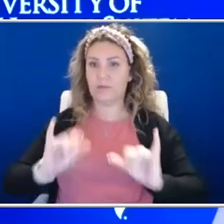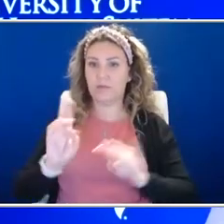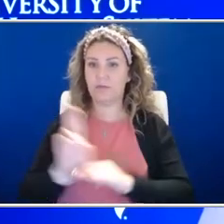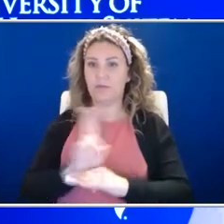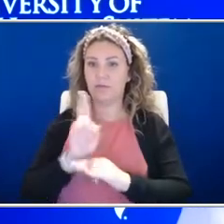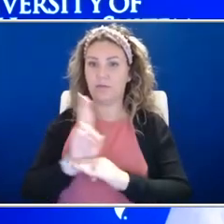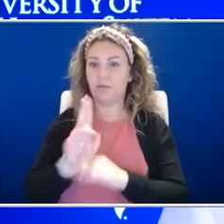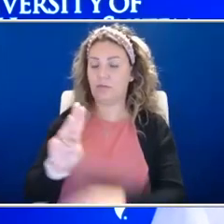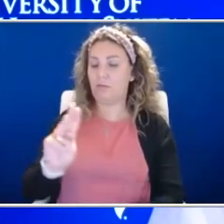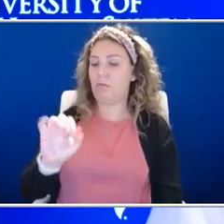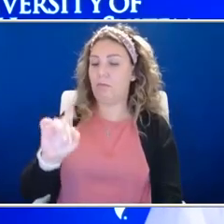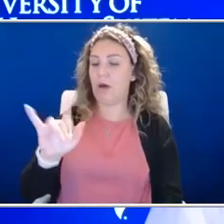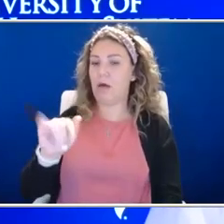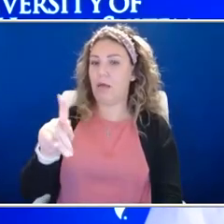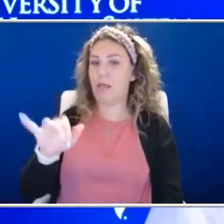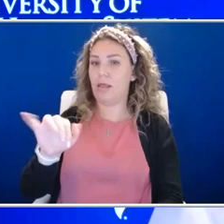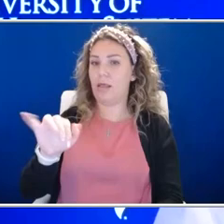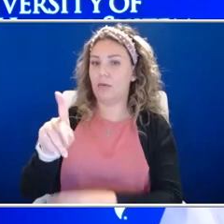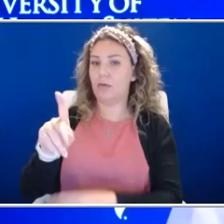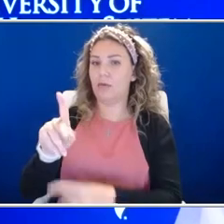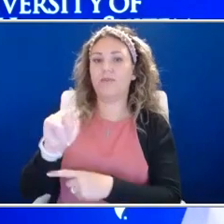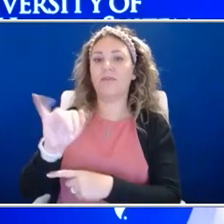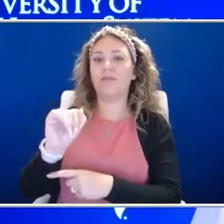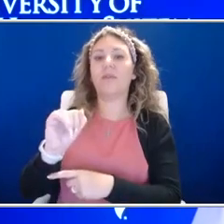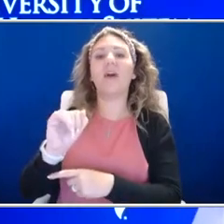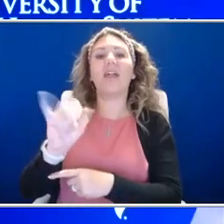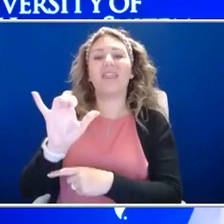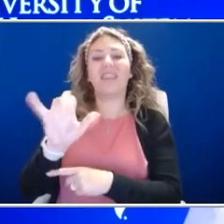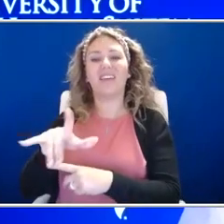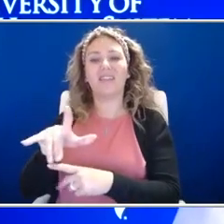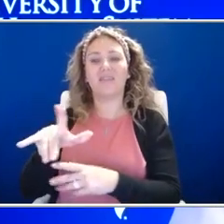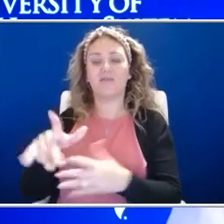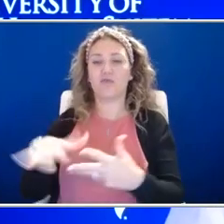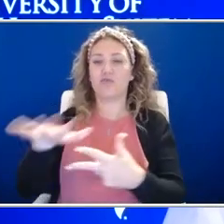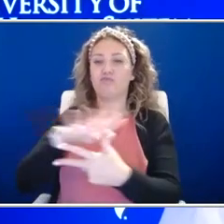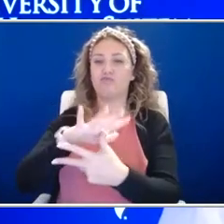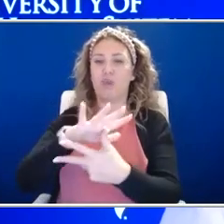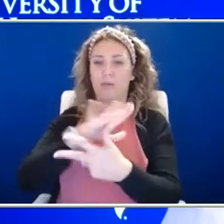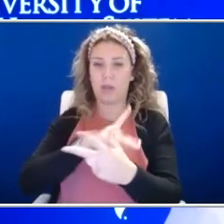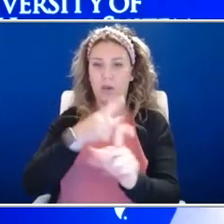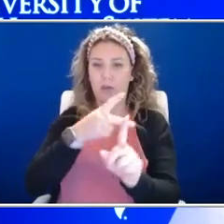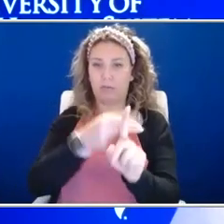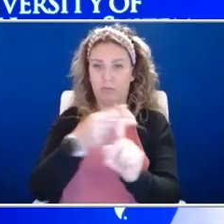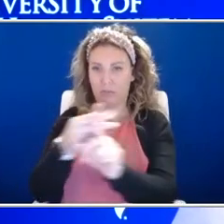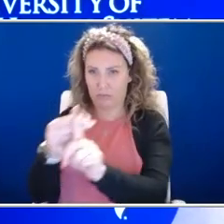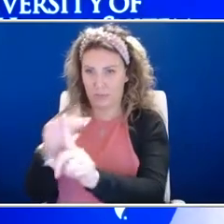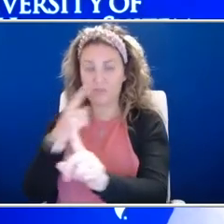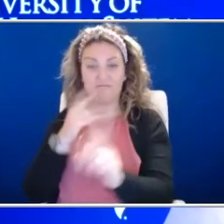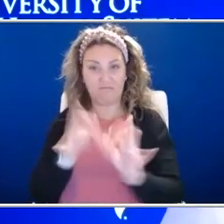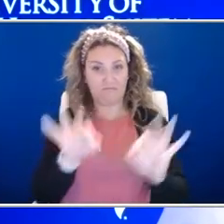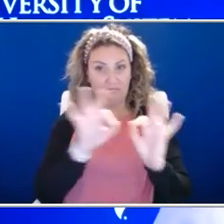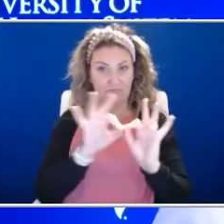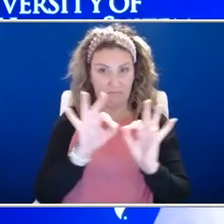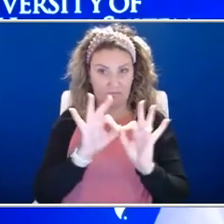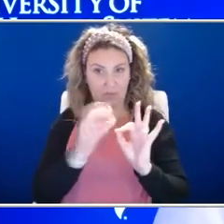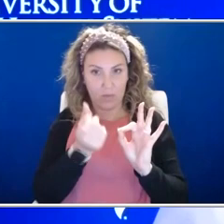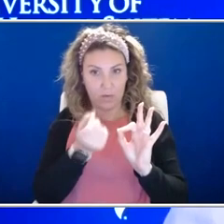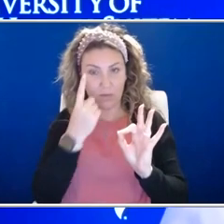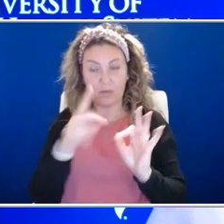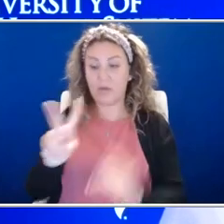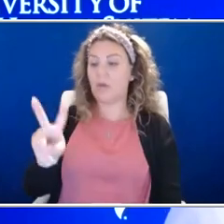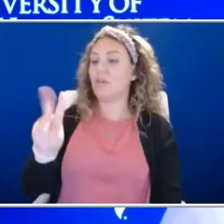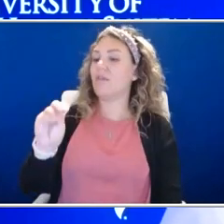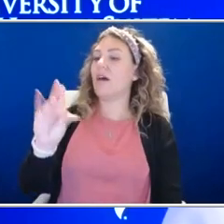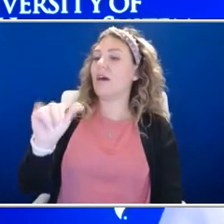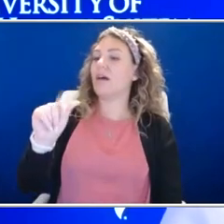the first edition of the vaccines for those primary series. I think that's important yep, for everyone important. To understand. Good point. The bivalent, but